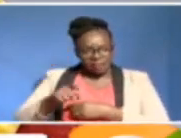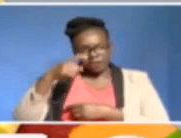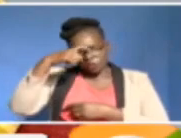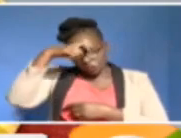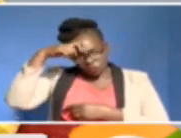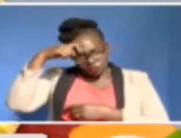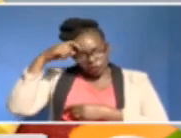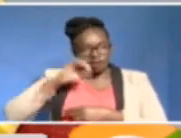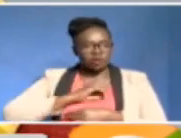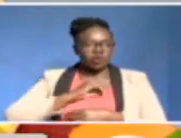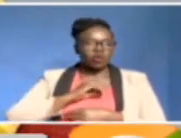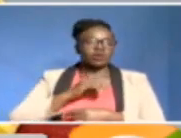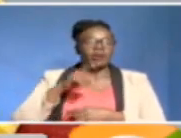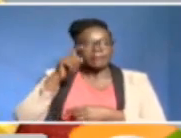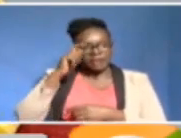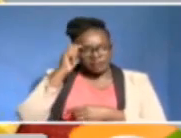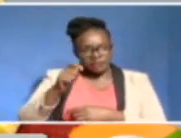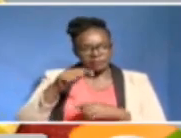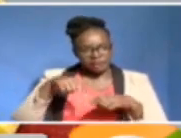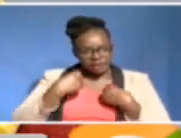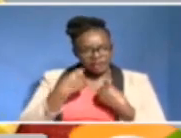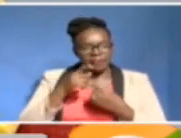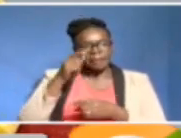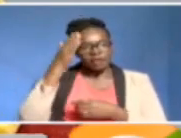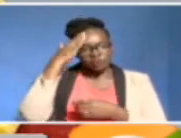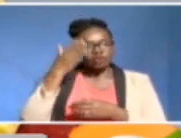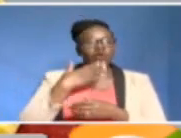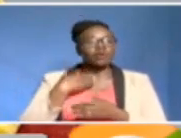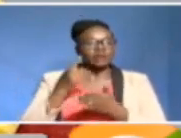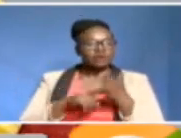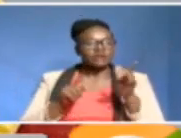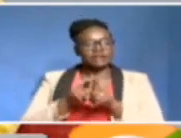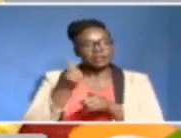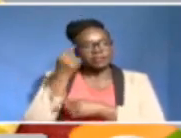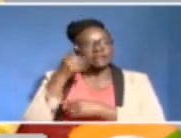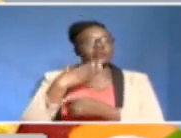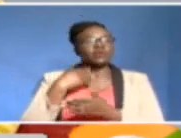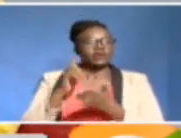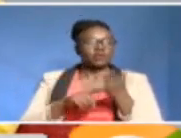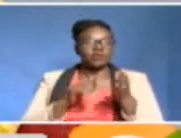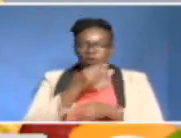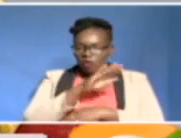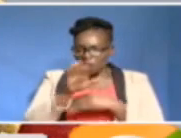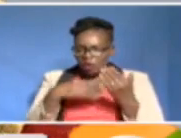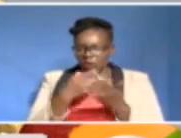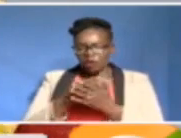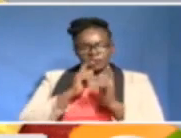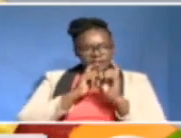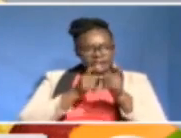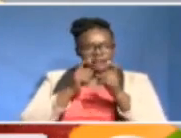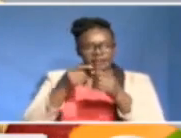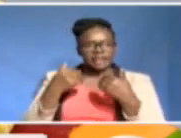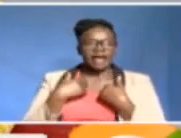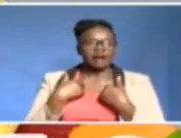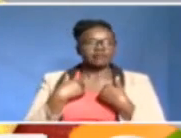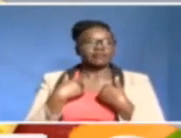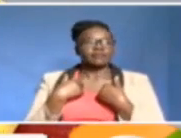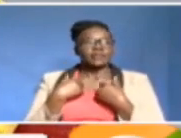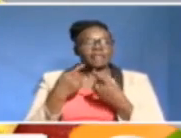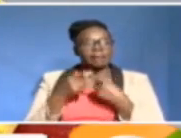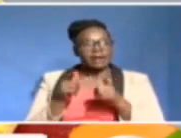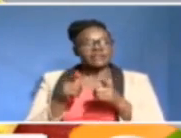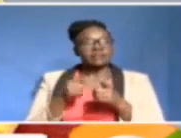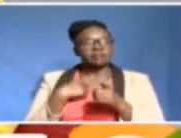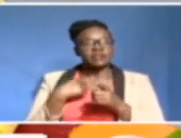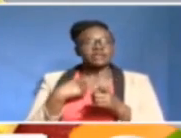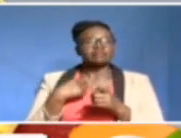respect yourself. You have to know what you want and understand what you want. Everybody's got talent. And I just followed my talent. It took me a while to realize